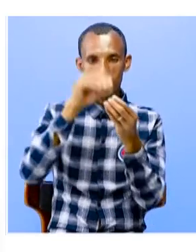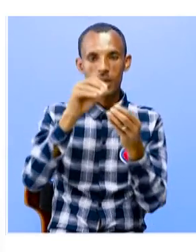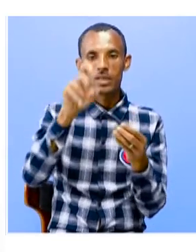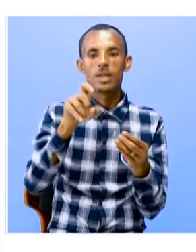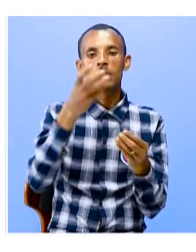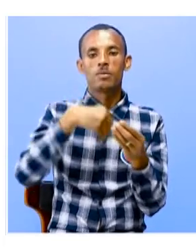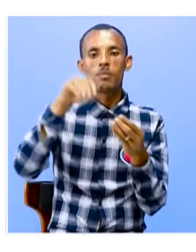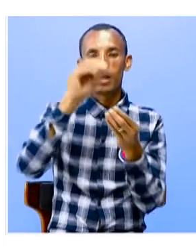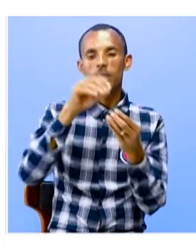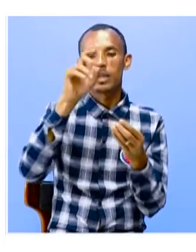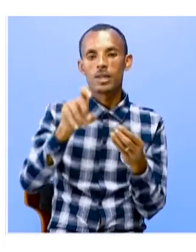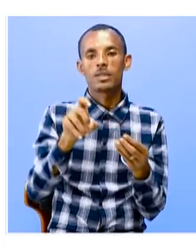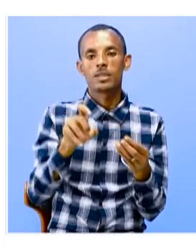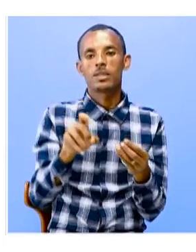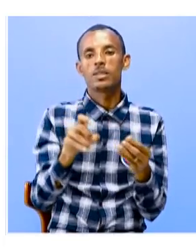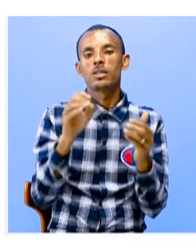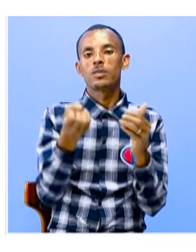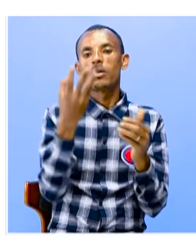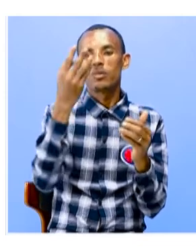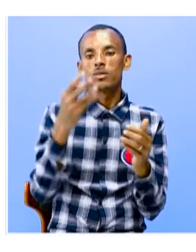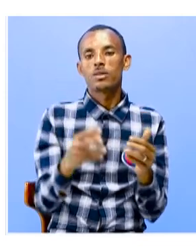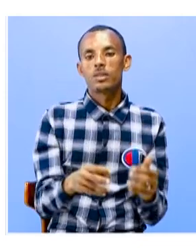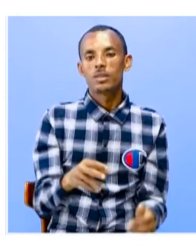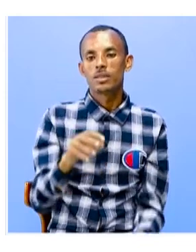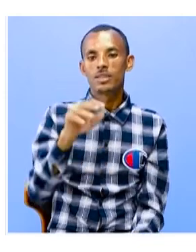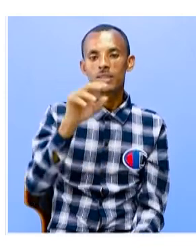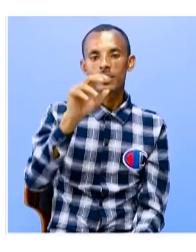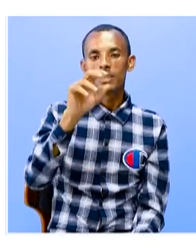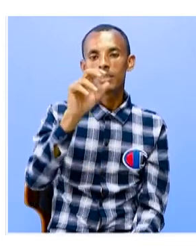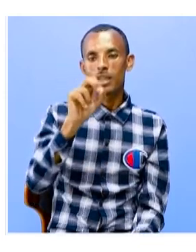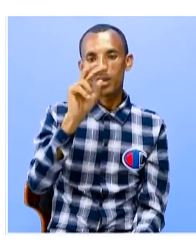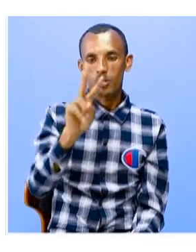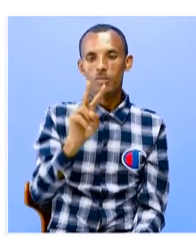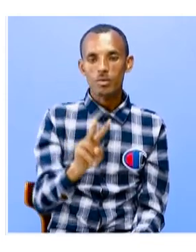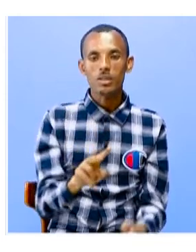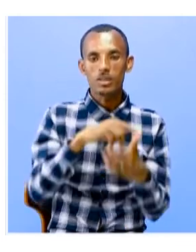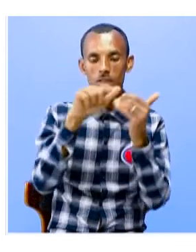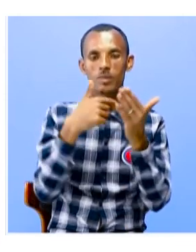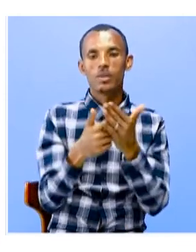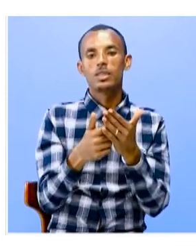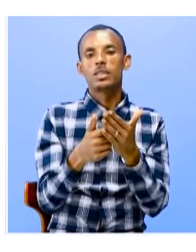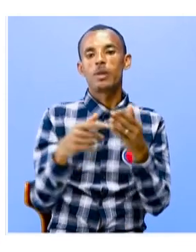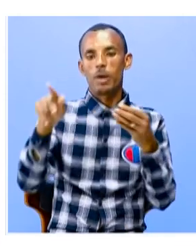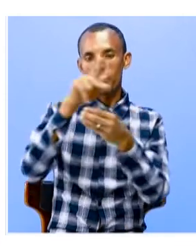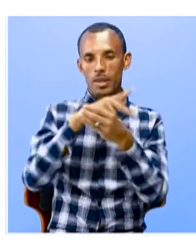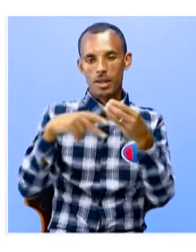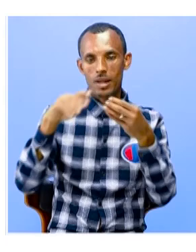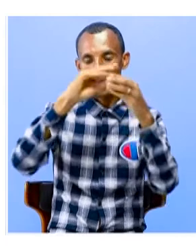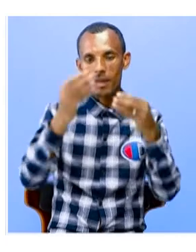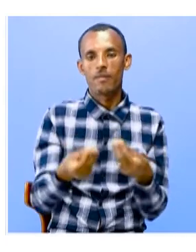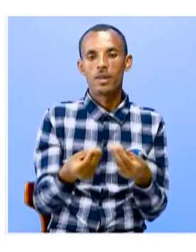plus x plus x. 1, 2, 3, 4x. Therefore, the perimeter is given. It